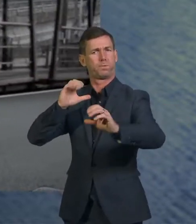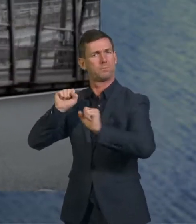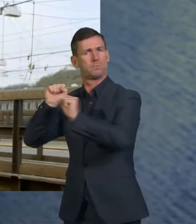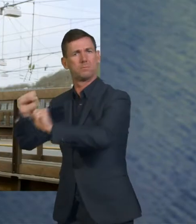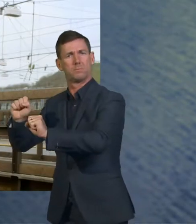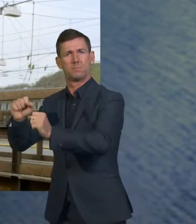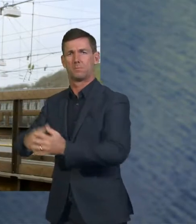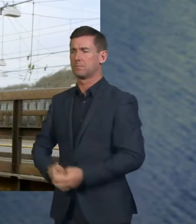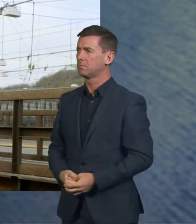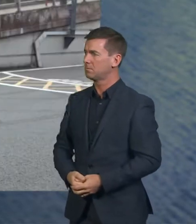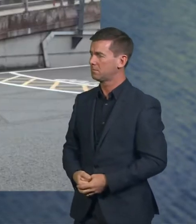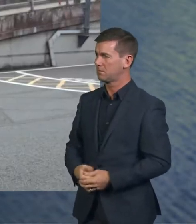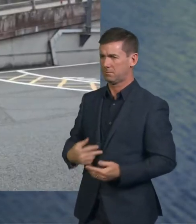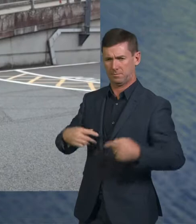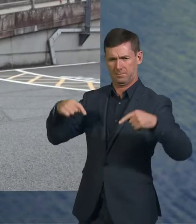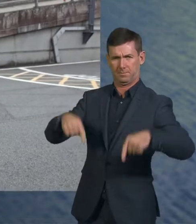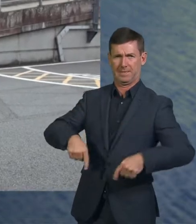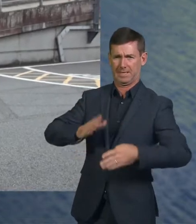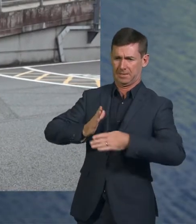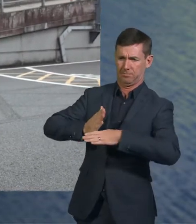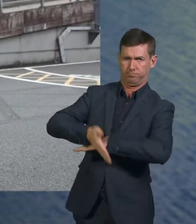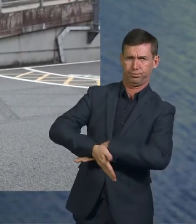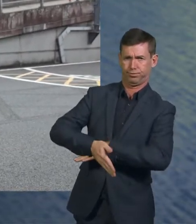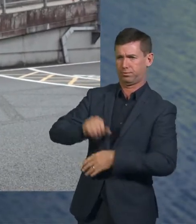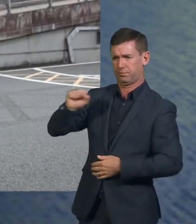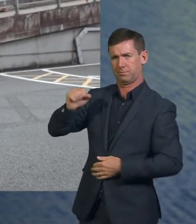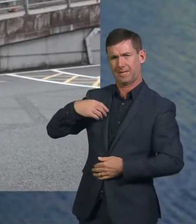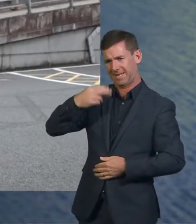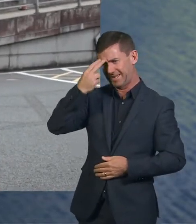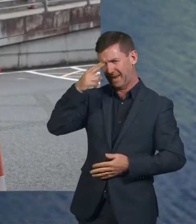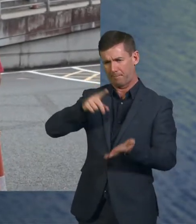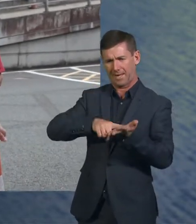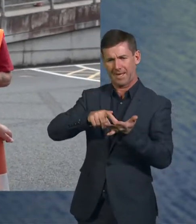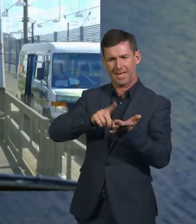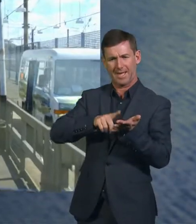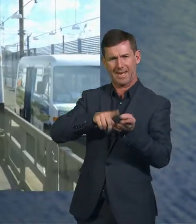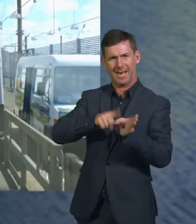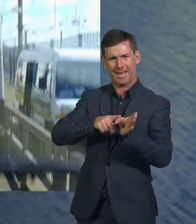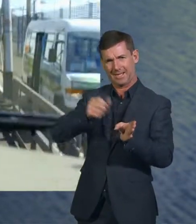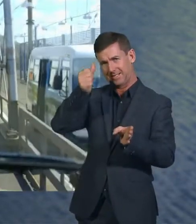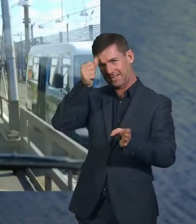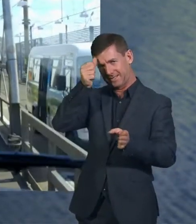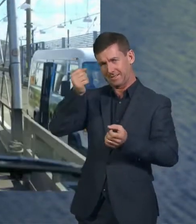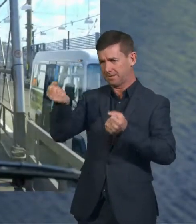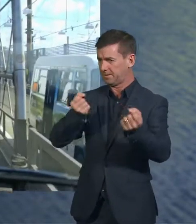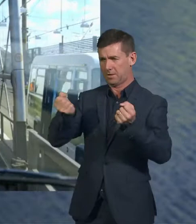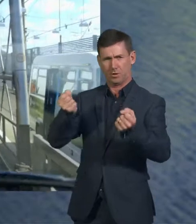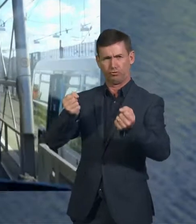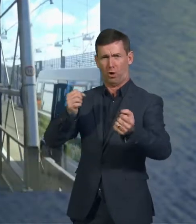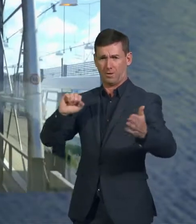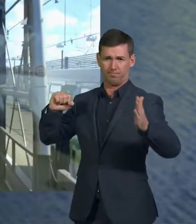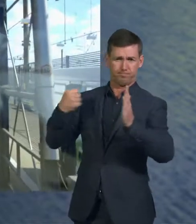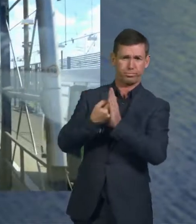Down on the platforms, it's another busy shift for freight leader Lily, because a lorry has just driven into a train. So we've